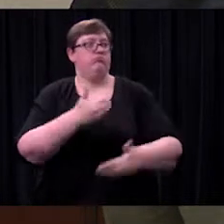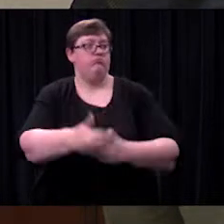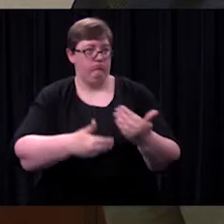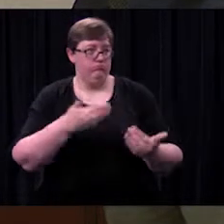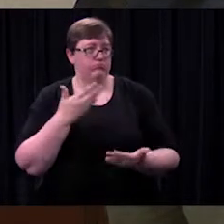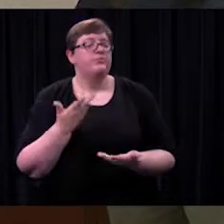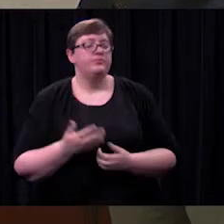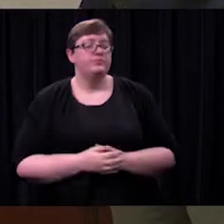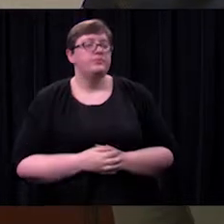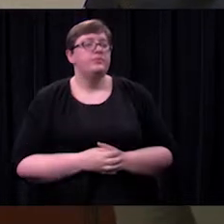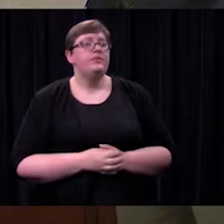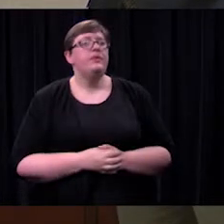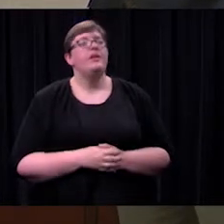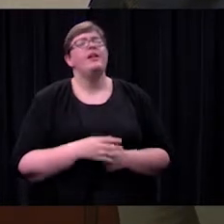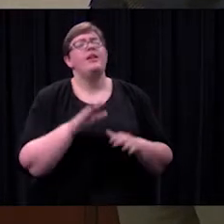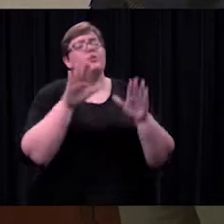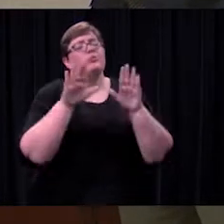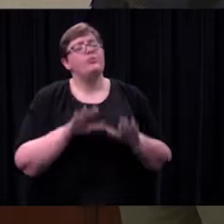of our other